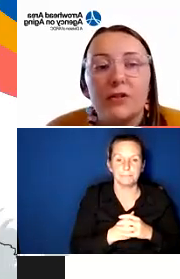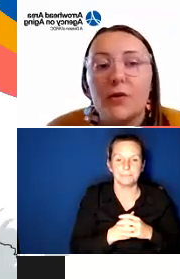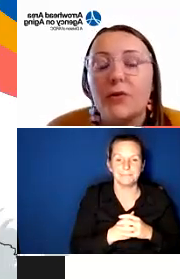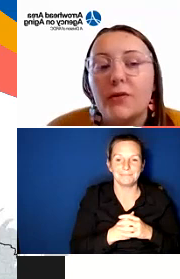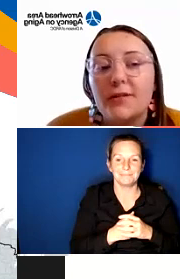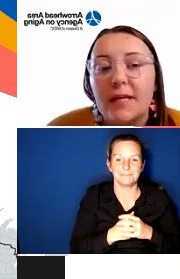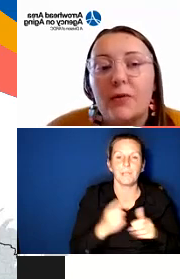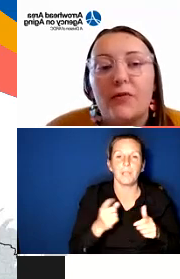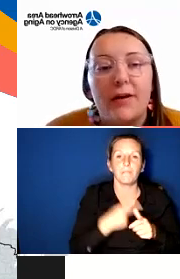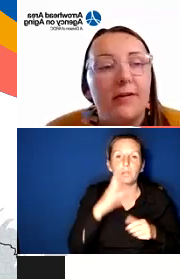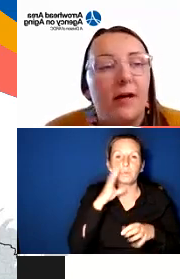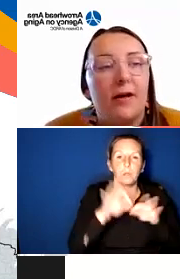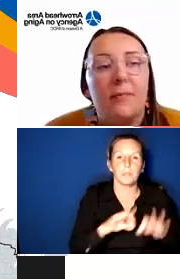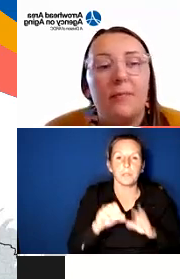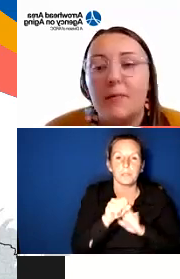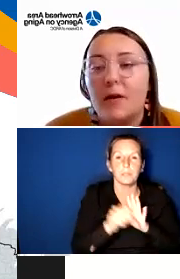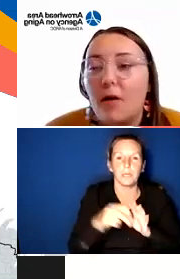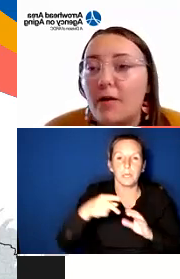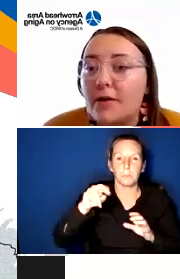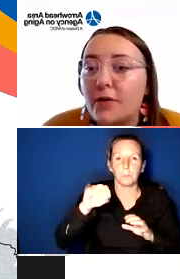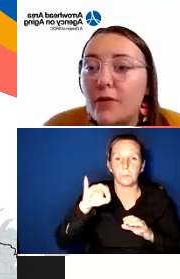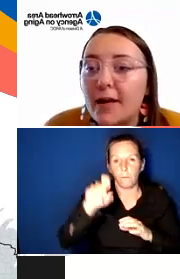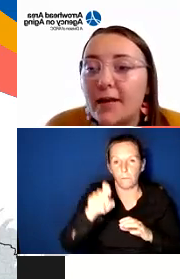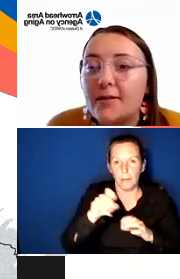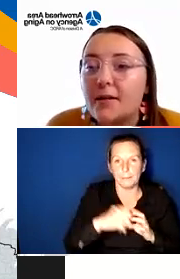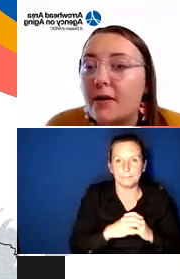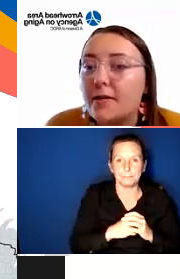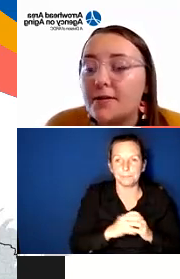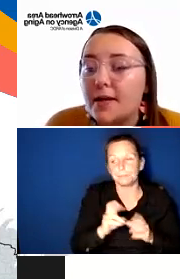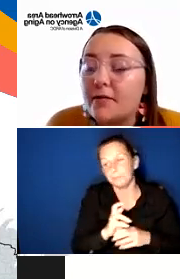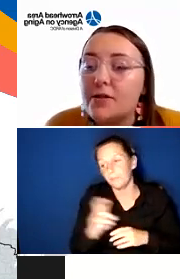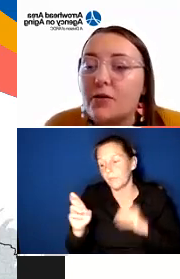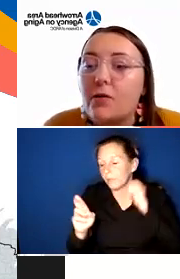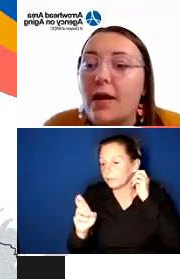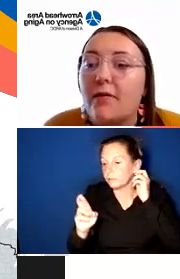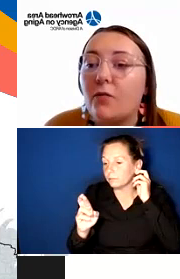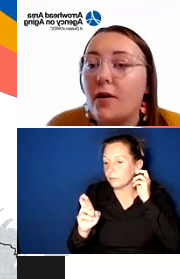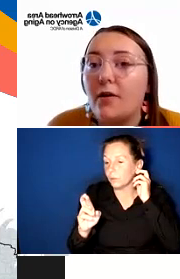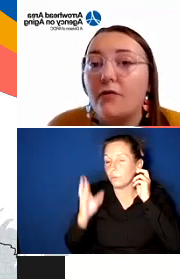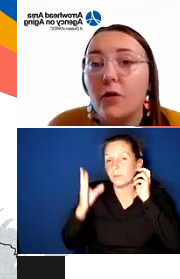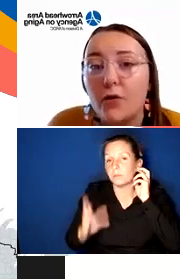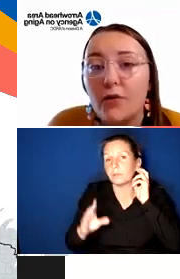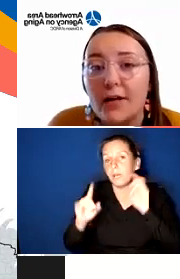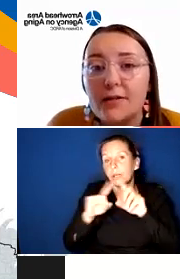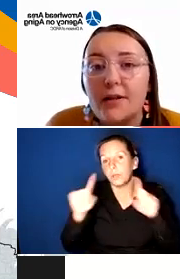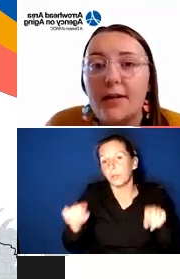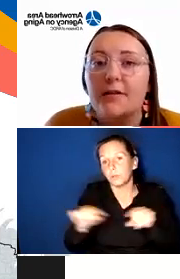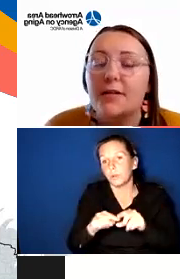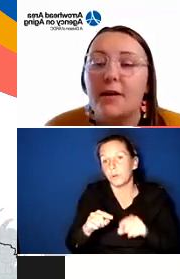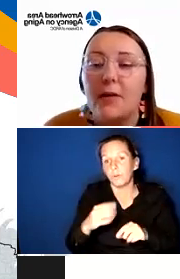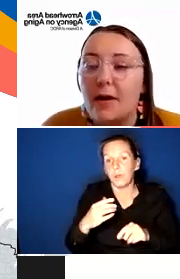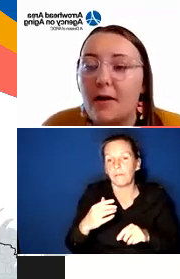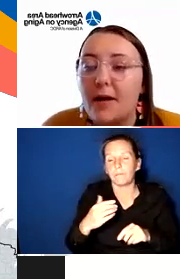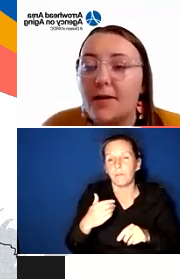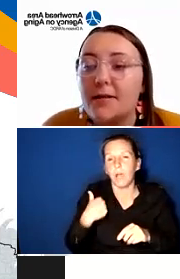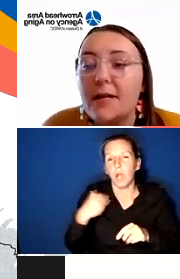So first we'll go through the state profile. On the right-hand side of our screen, we have what our full profiles look like. They're set